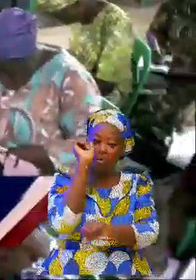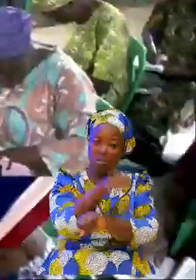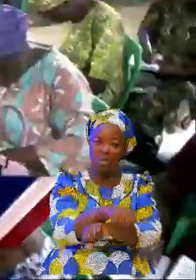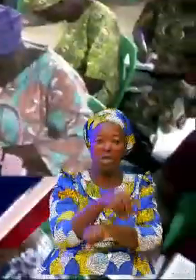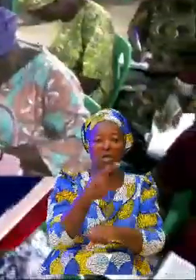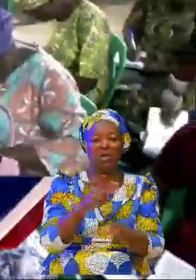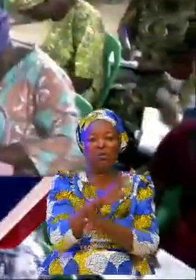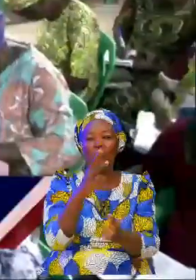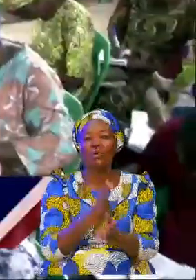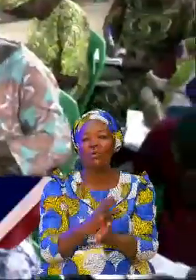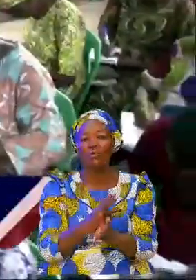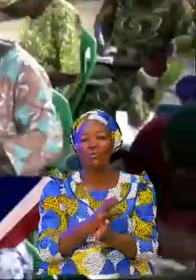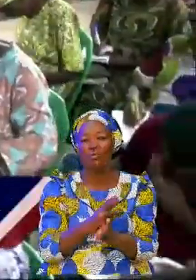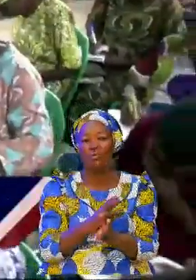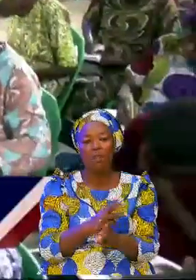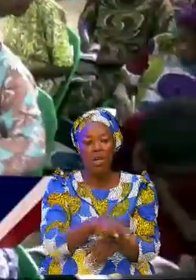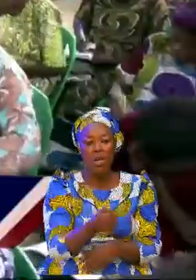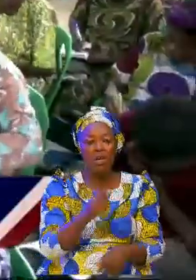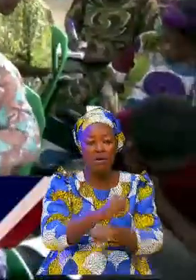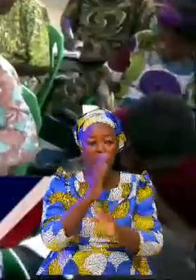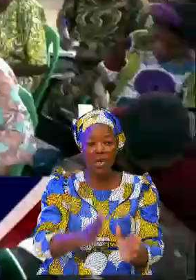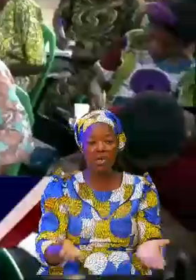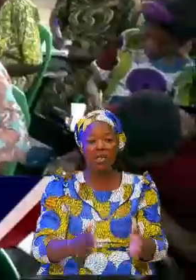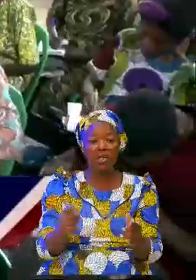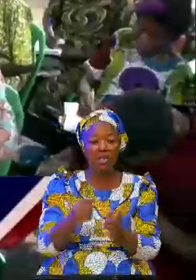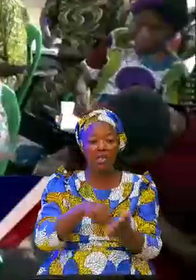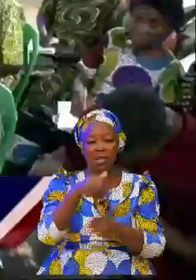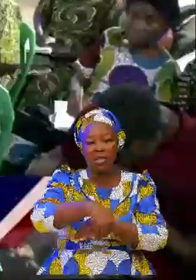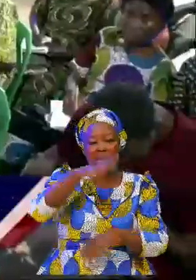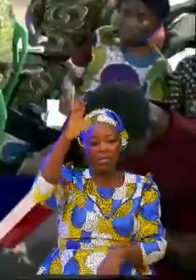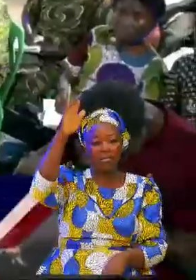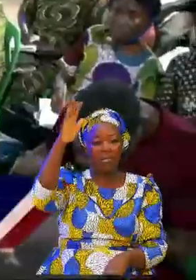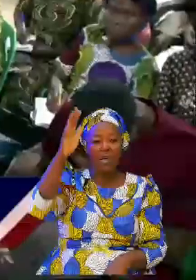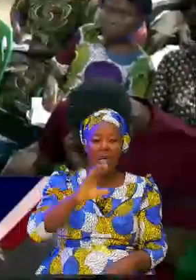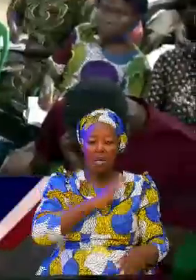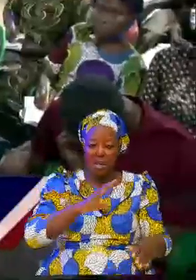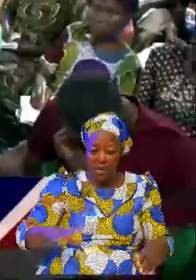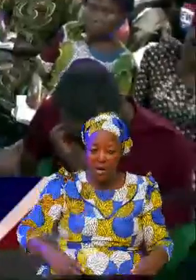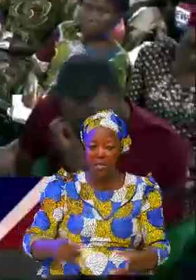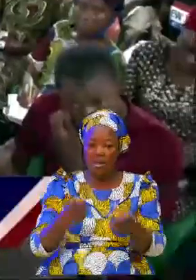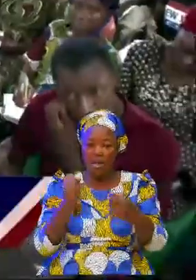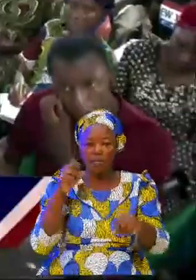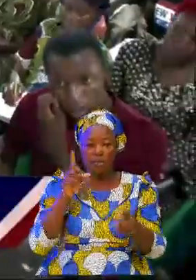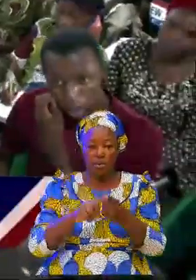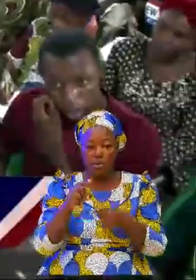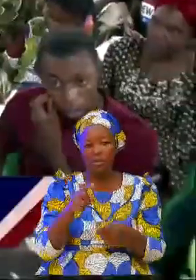is born of God overcometh the world. Any overcomer there